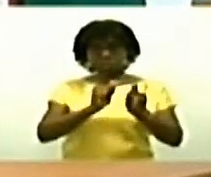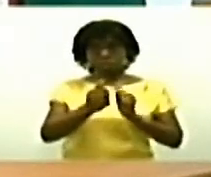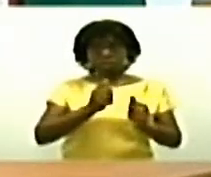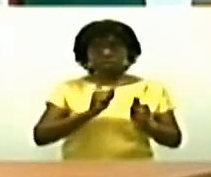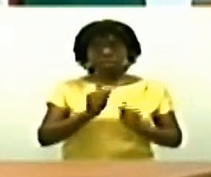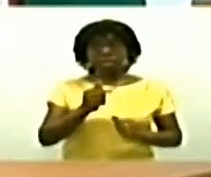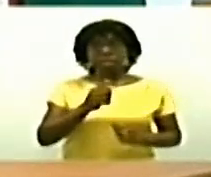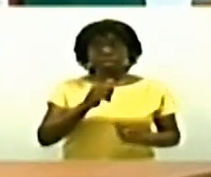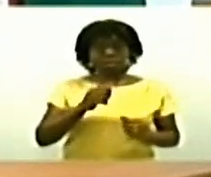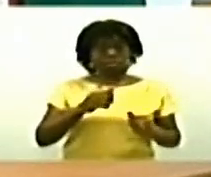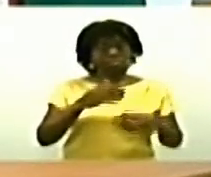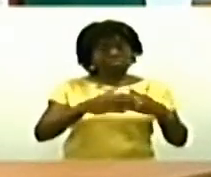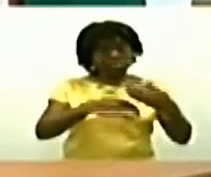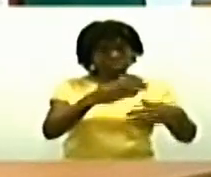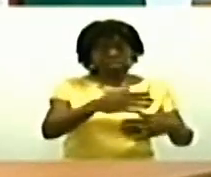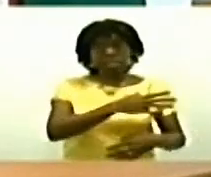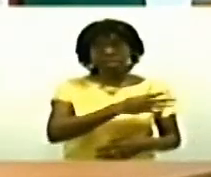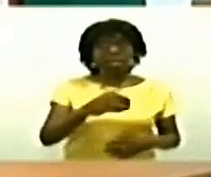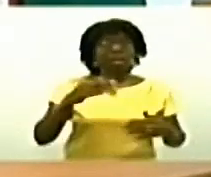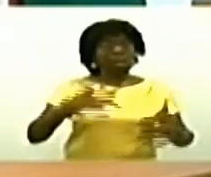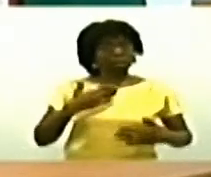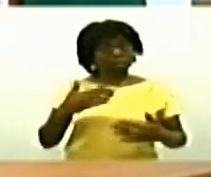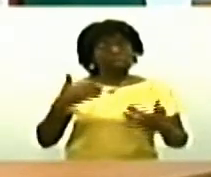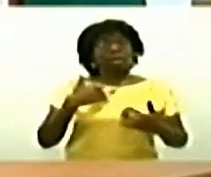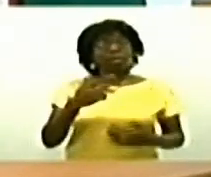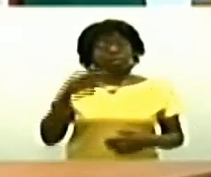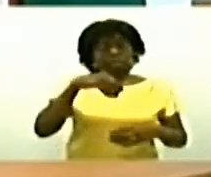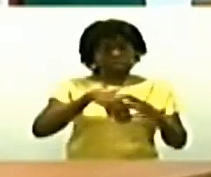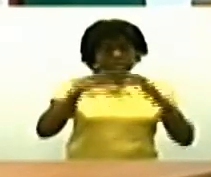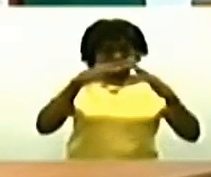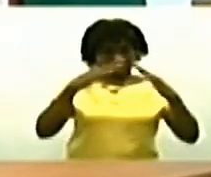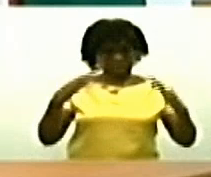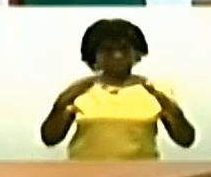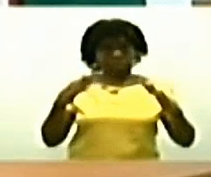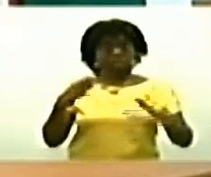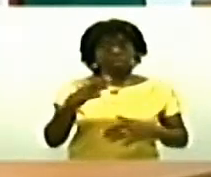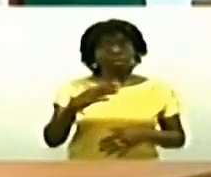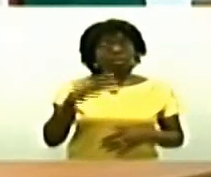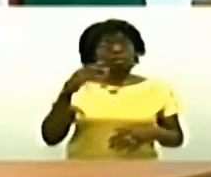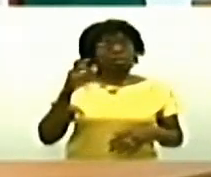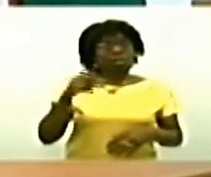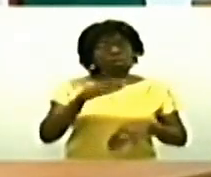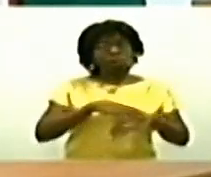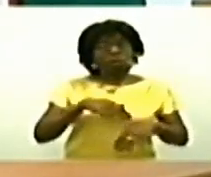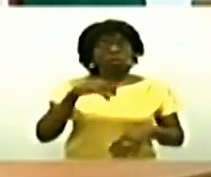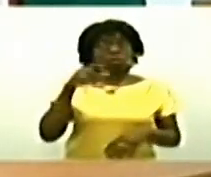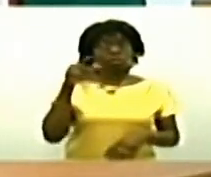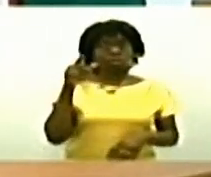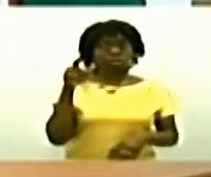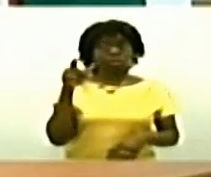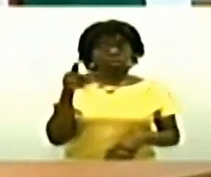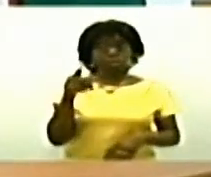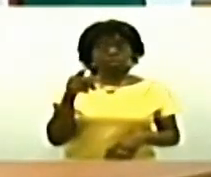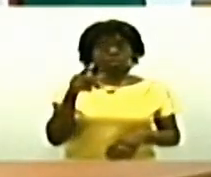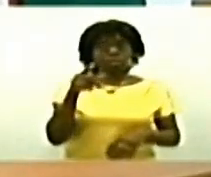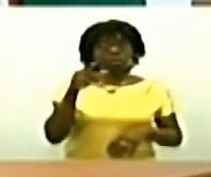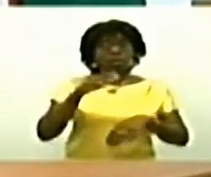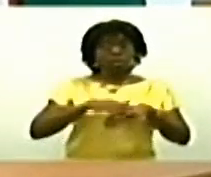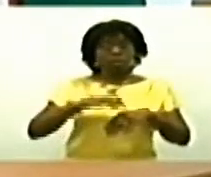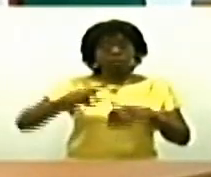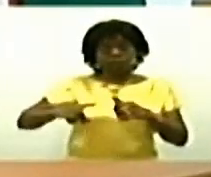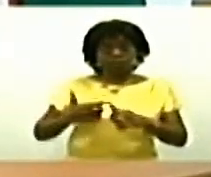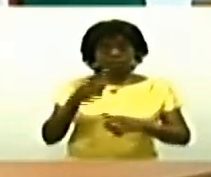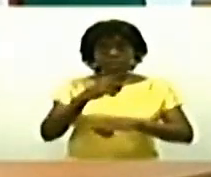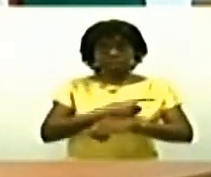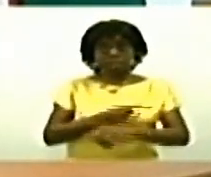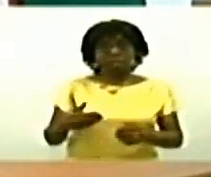and I'm happy to have you in the house. I had to call on you on the first day quite